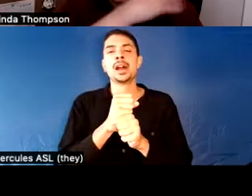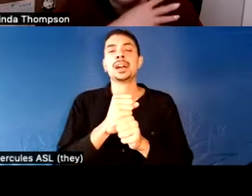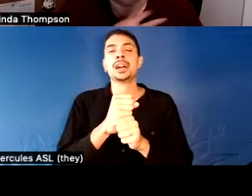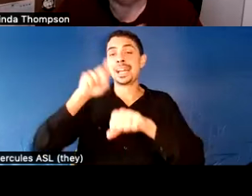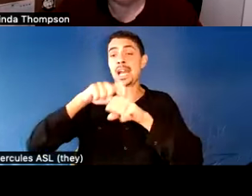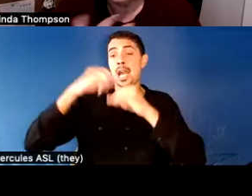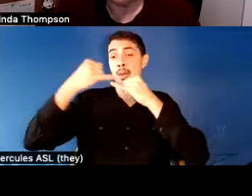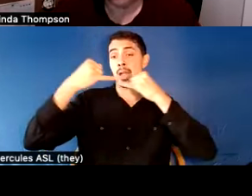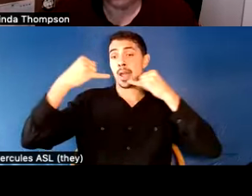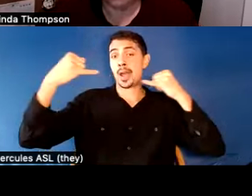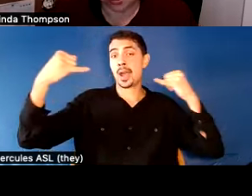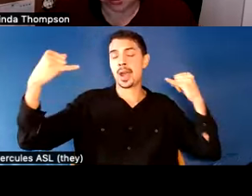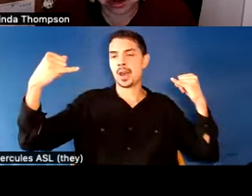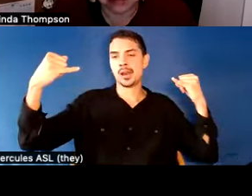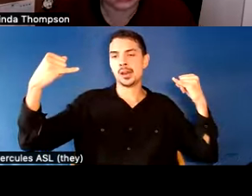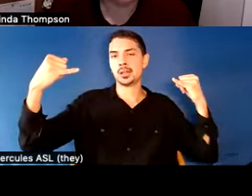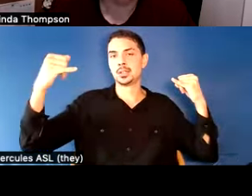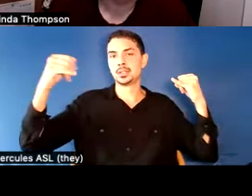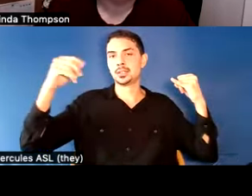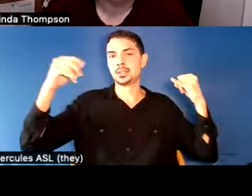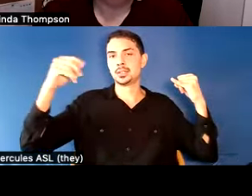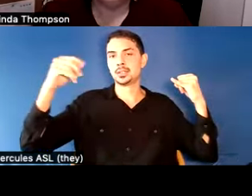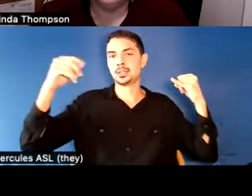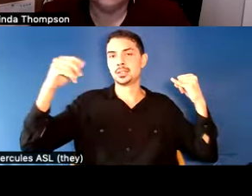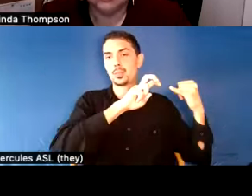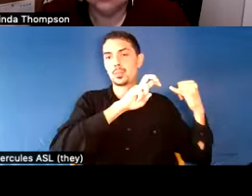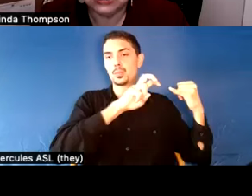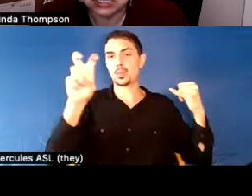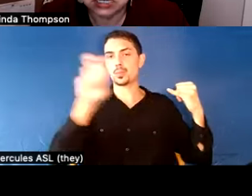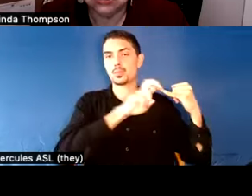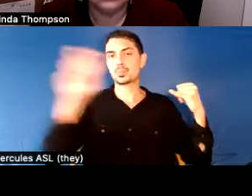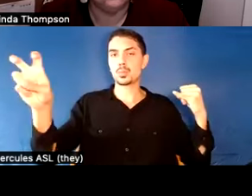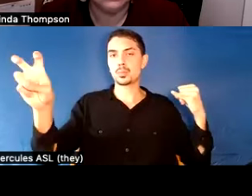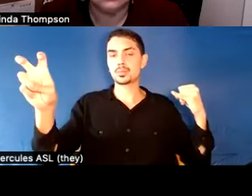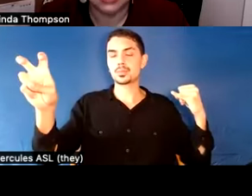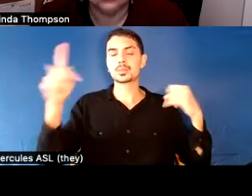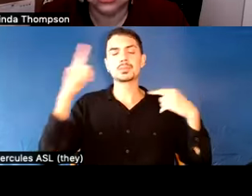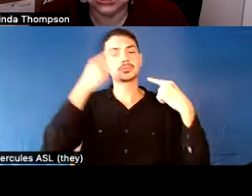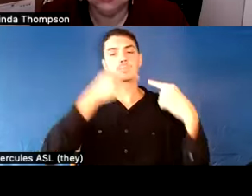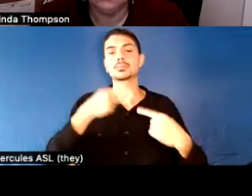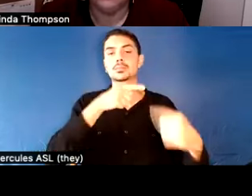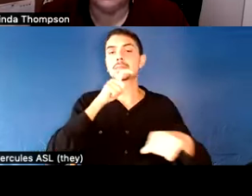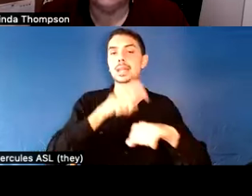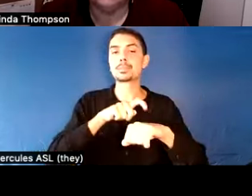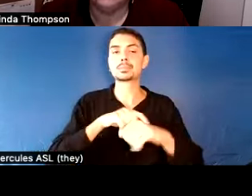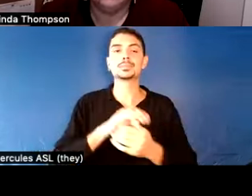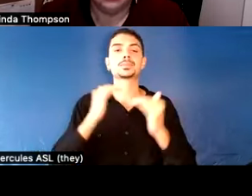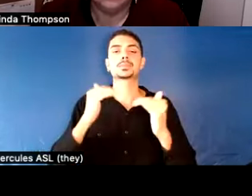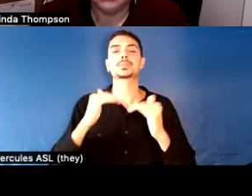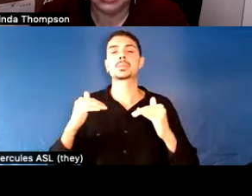these bursts of how I'm remembering things. Also, there can be fatigue or decreased energy, people that